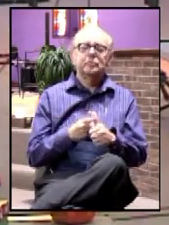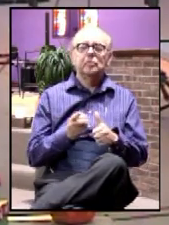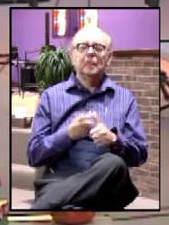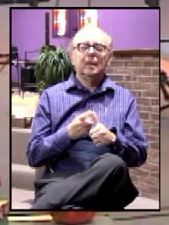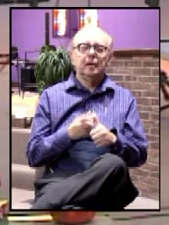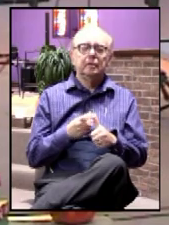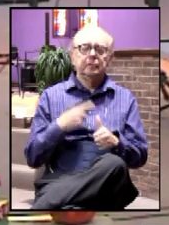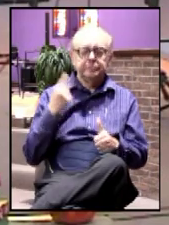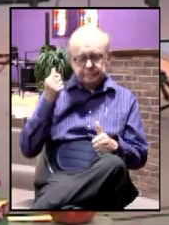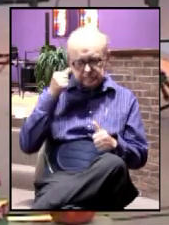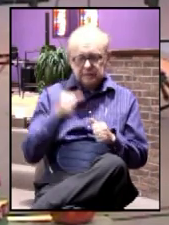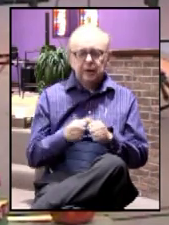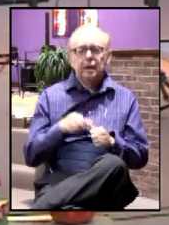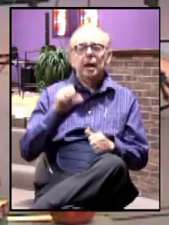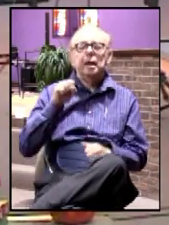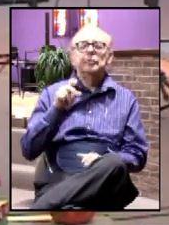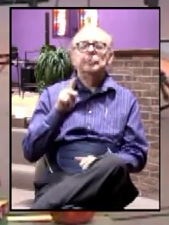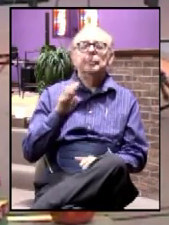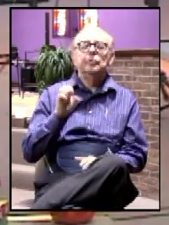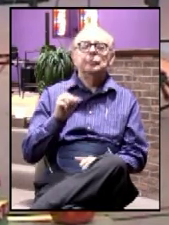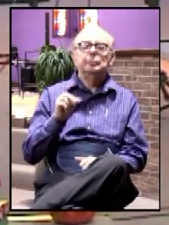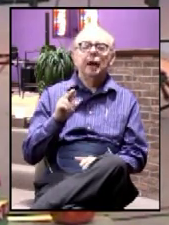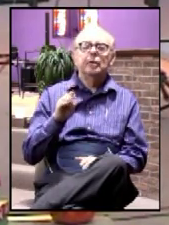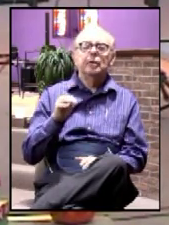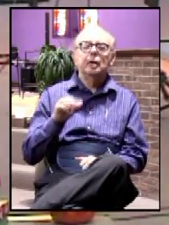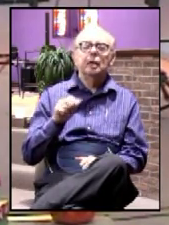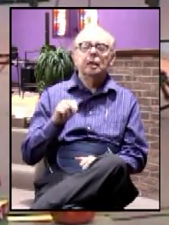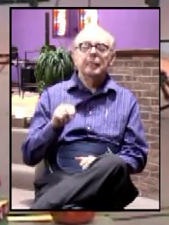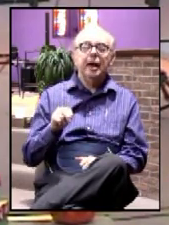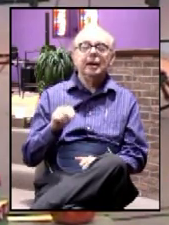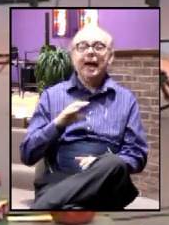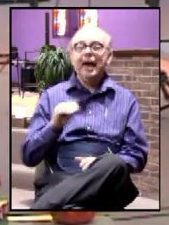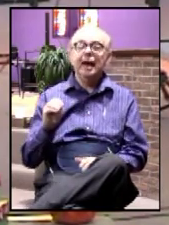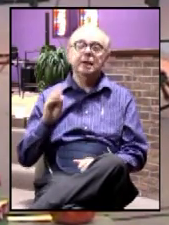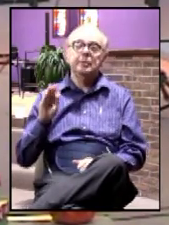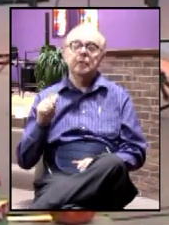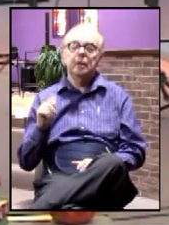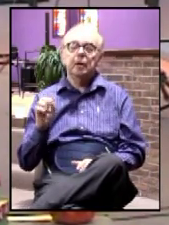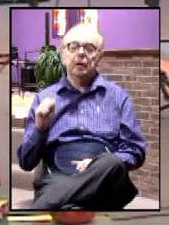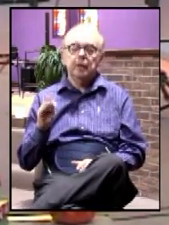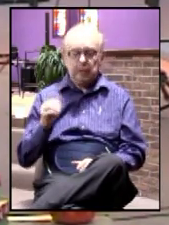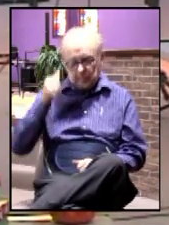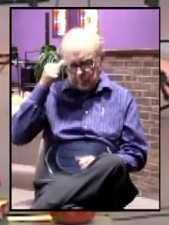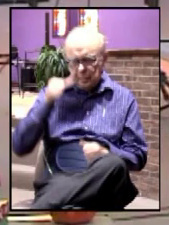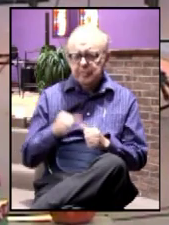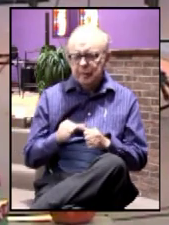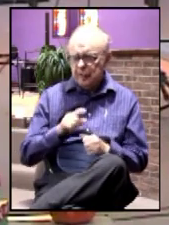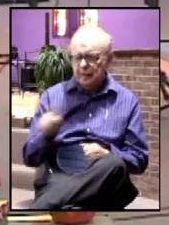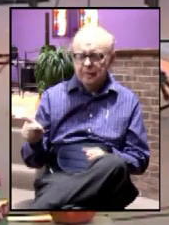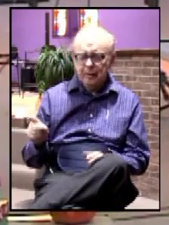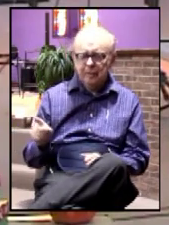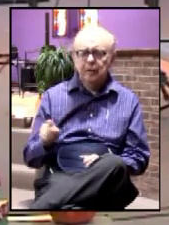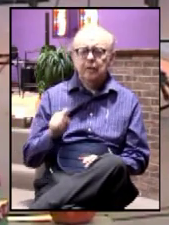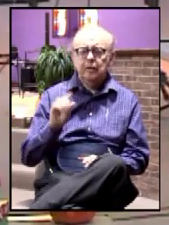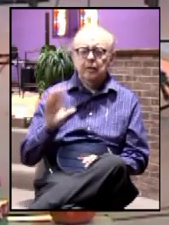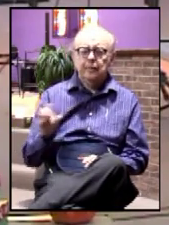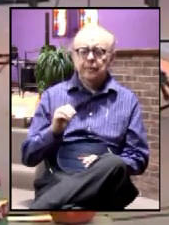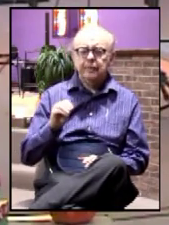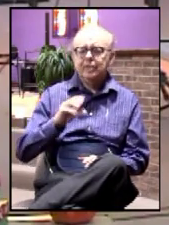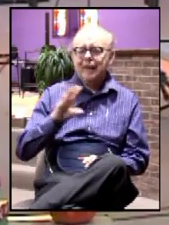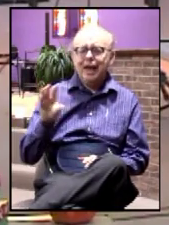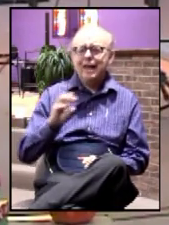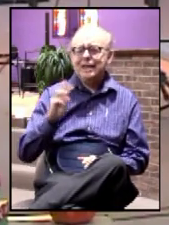First, we kind of always remember Spider-Man and Batman. Now, we remember the Spider-Man and the Batman of the 50s